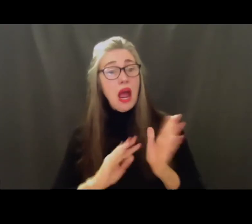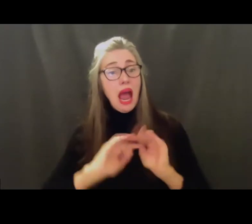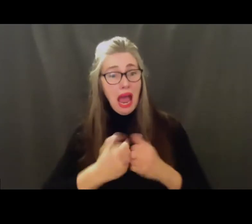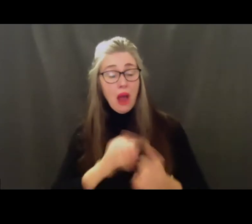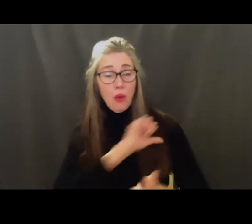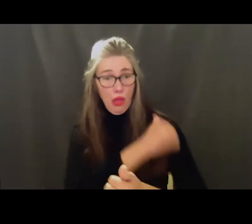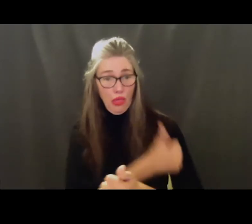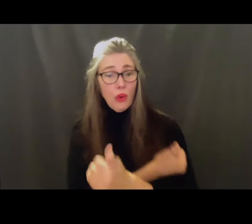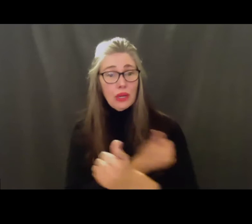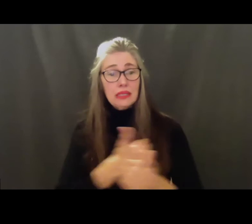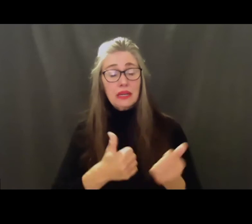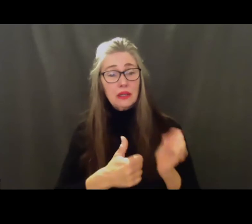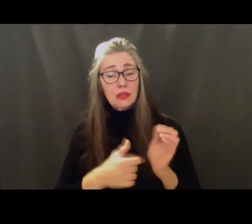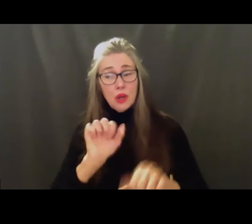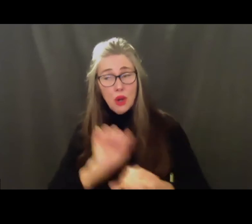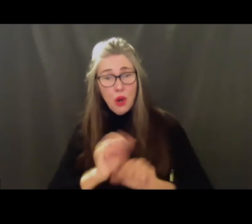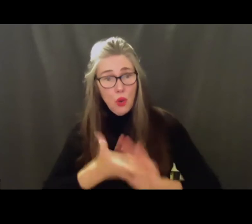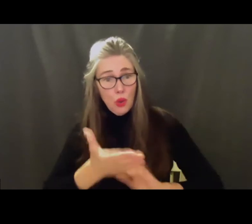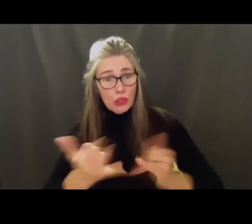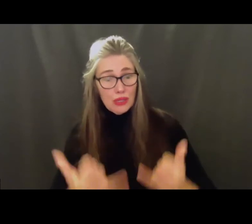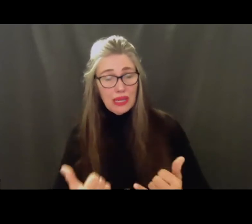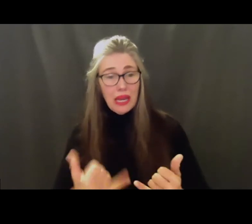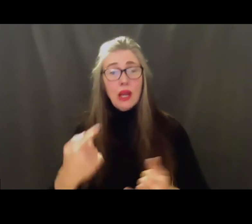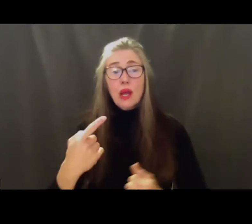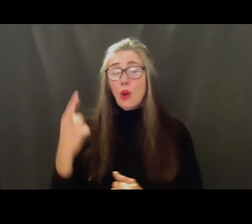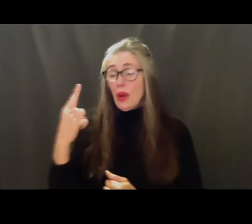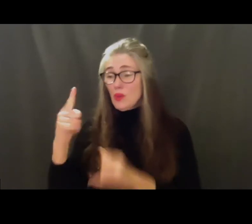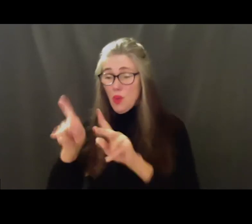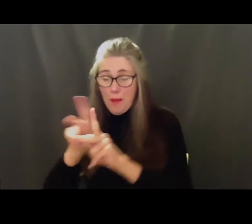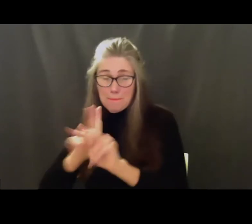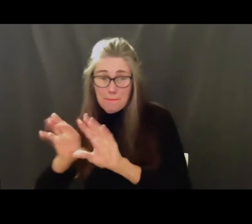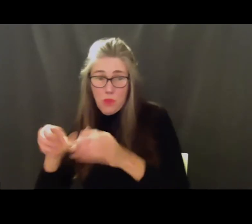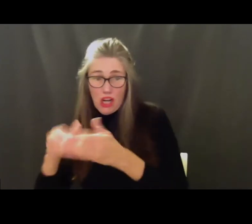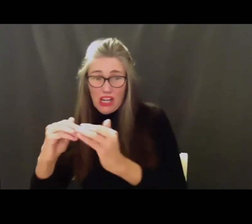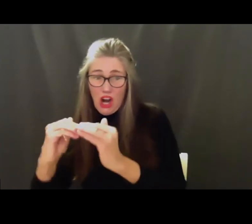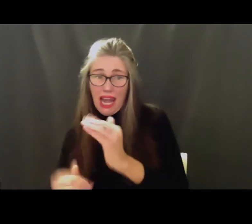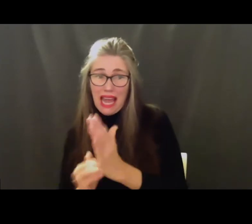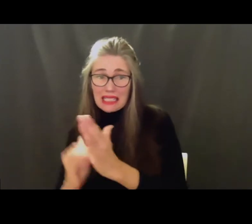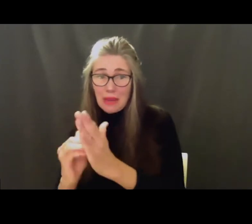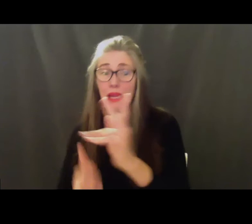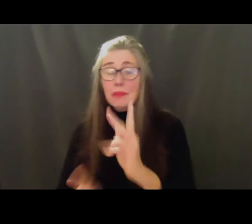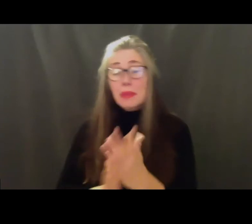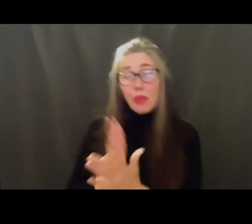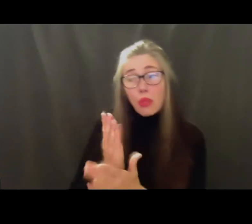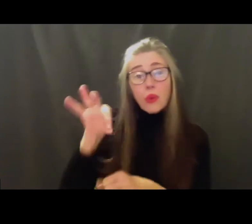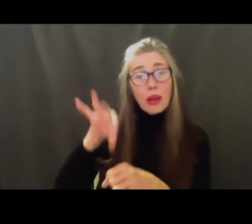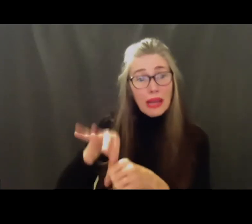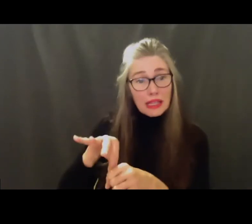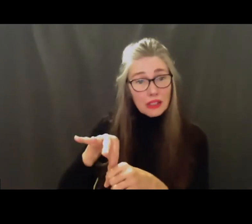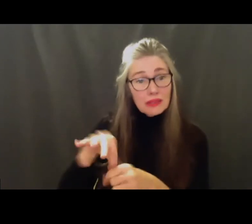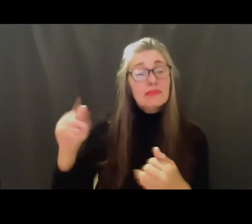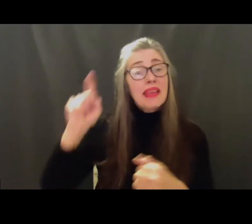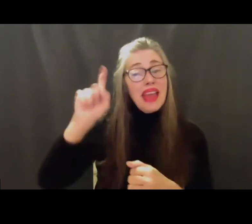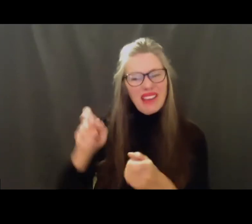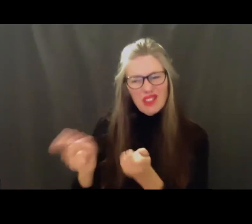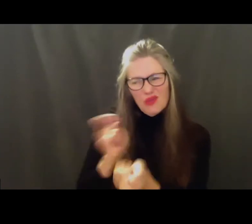works today, when one-party states are less common. So people come in through elections and they have to